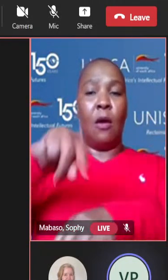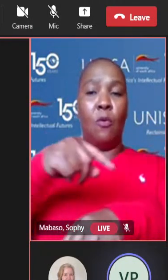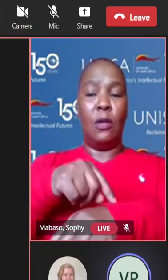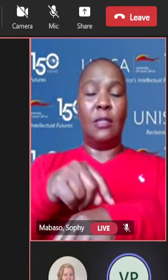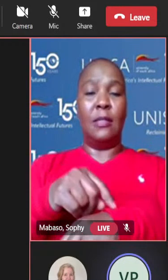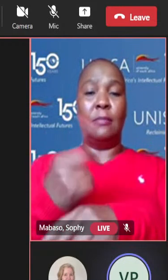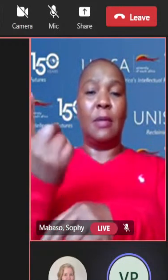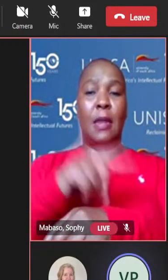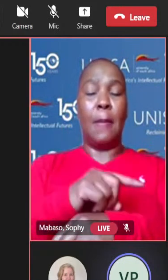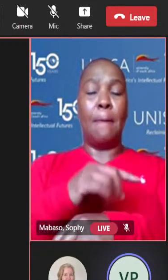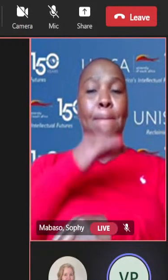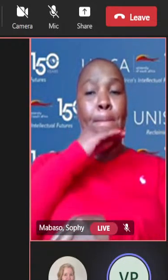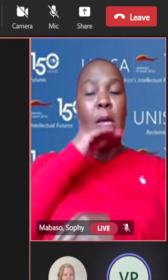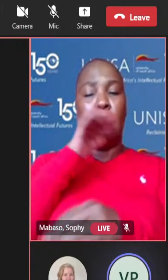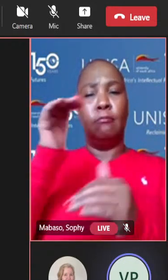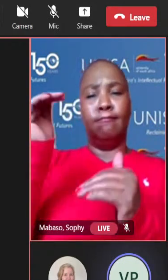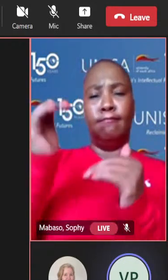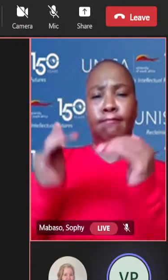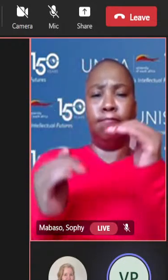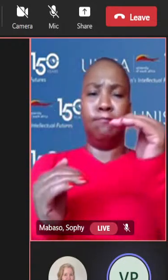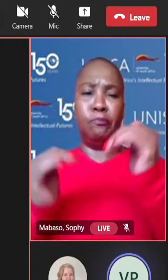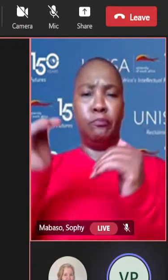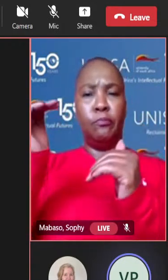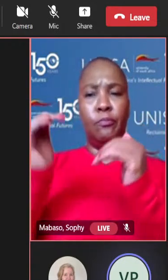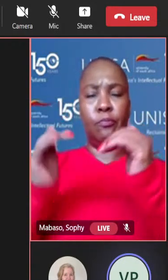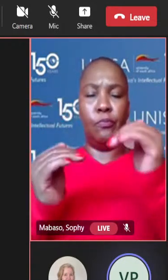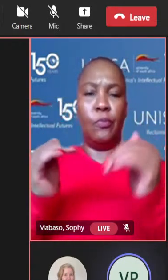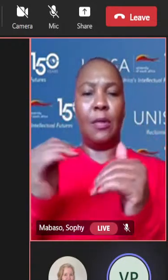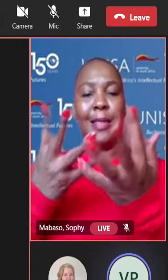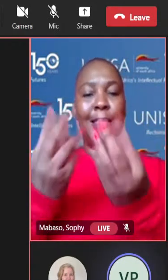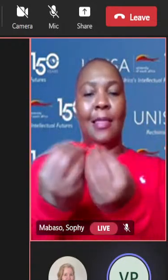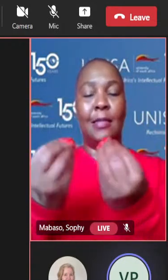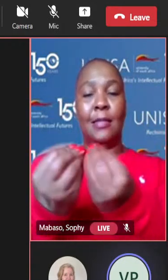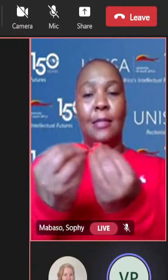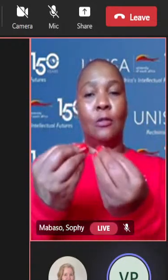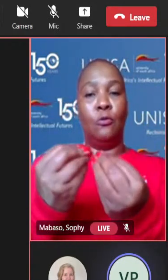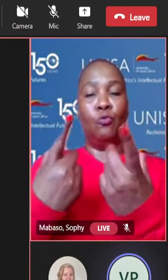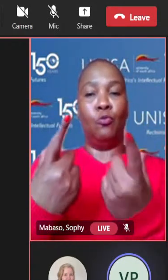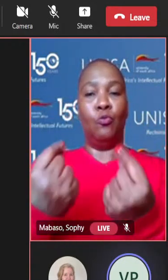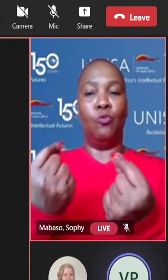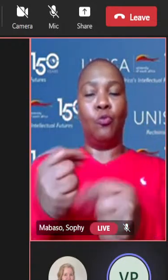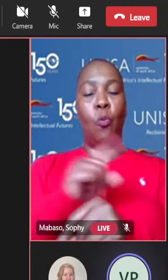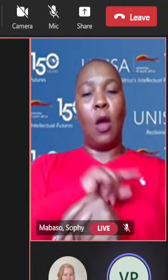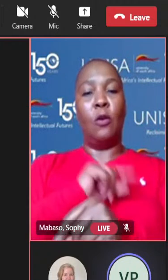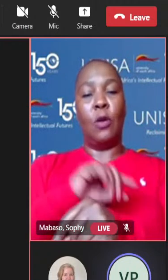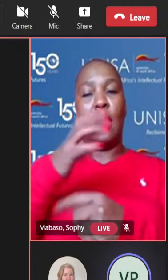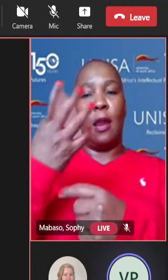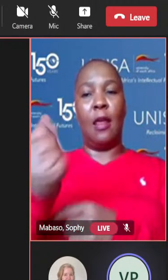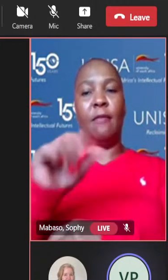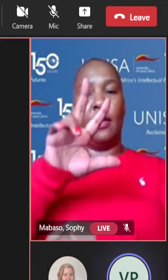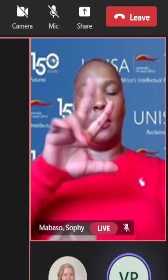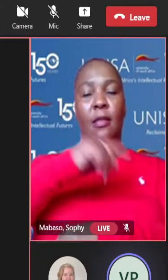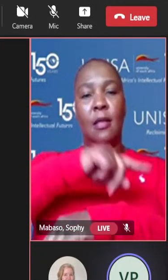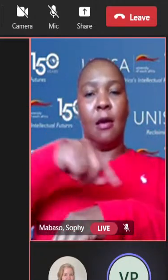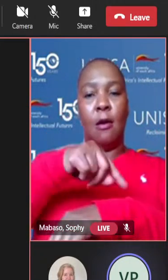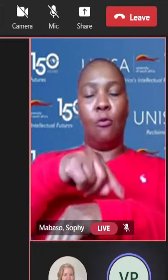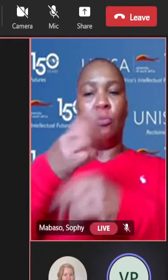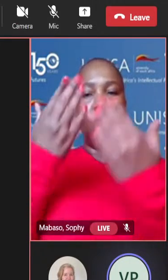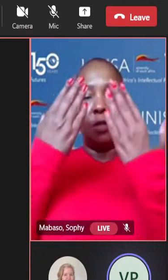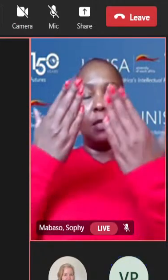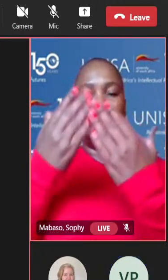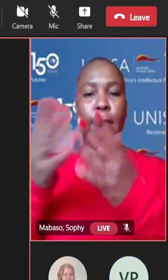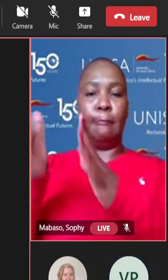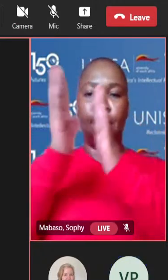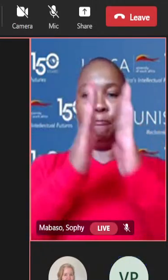adjust your the things that you do so that you can have that 8 hours a day of studying. Next slide,